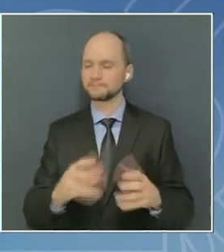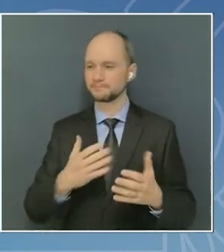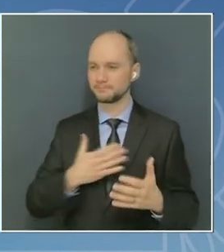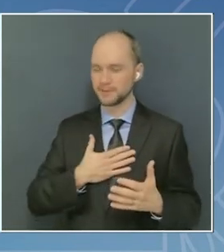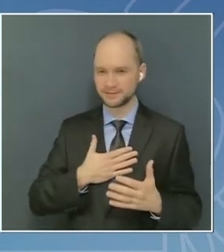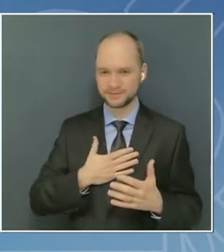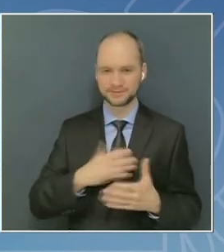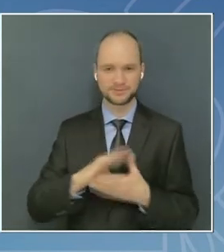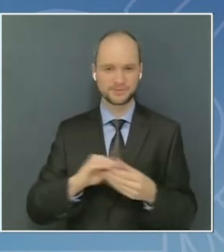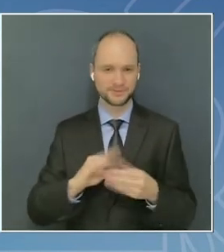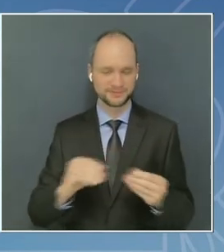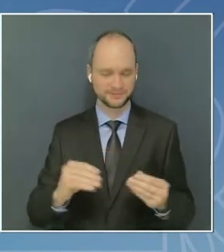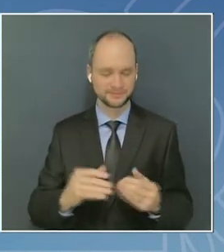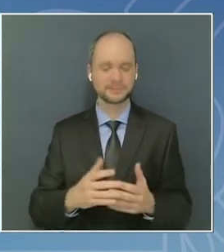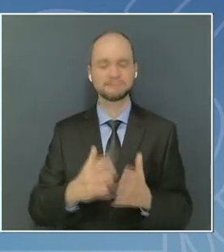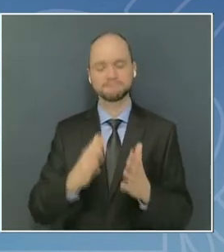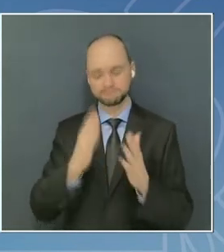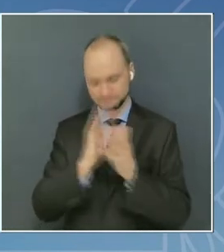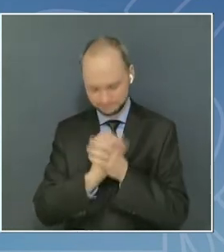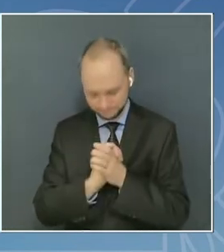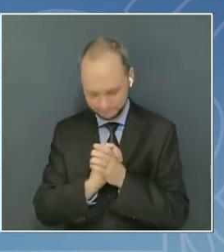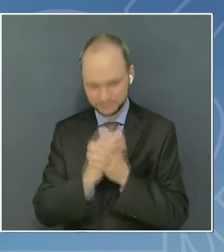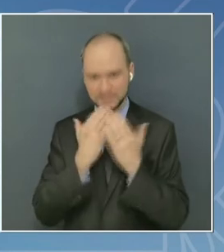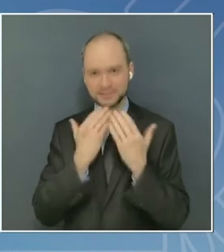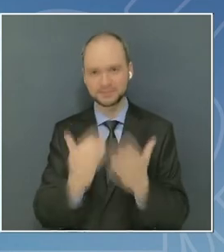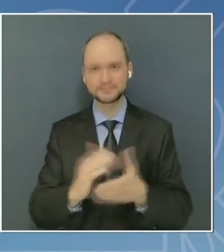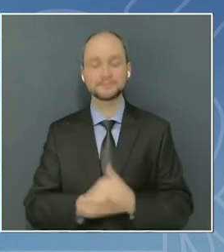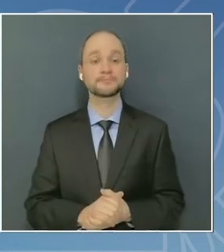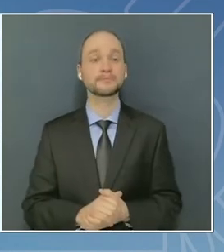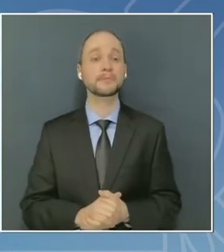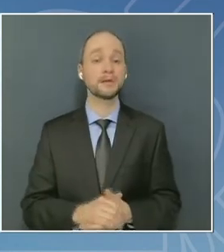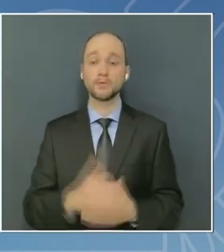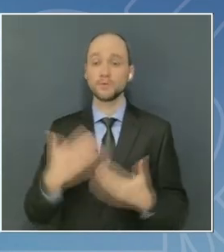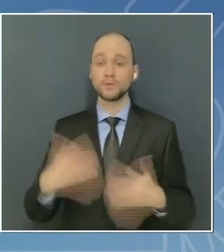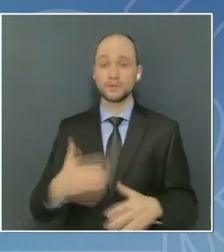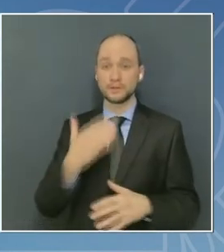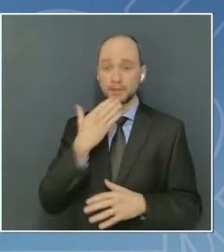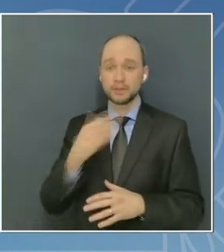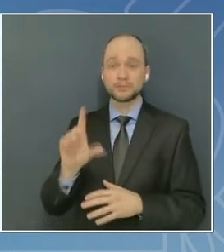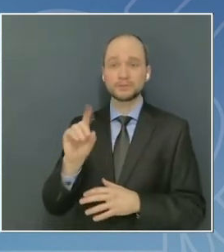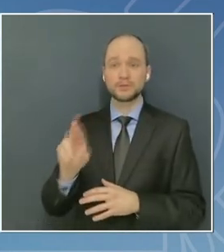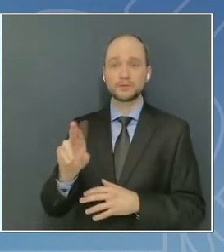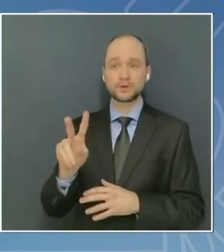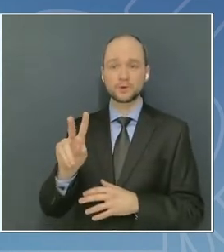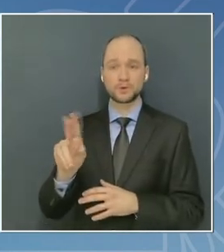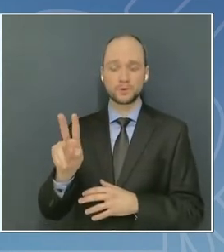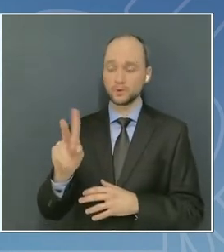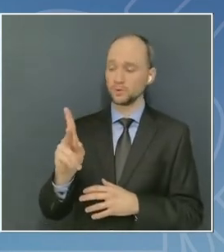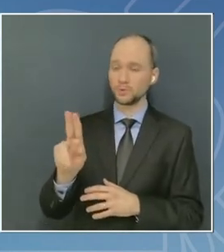aknia. Thank you. Thank you so much, Dr. Kuei, for sharing your real heartwarming story.